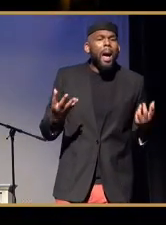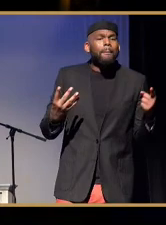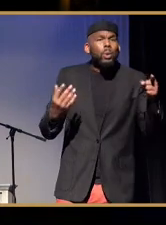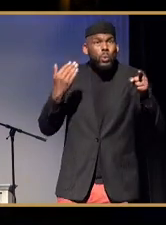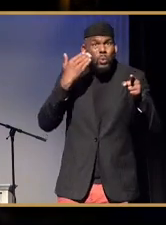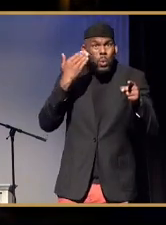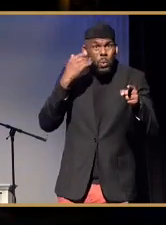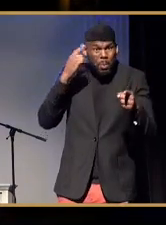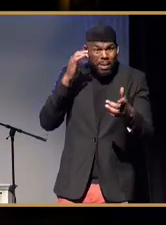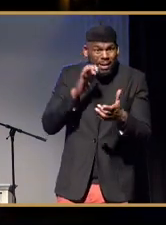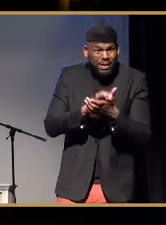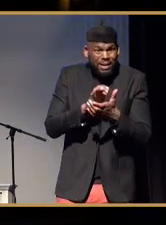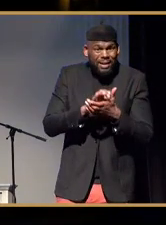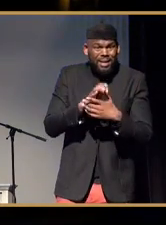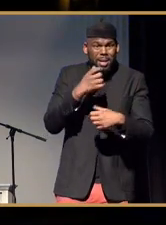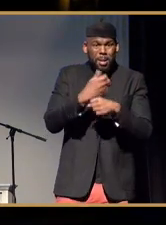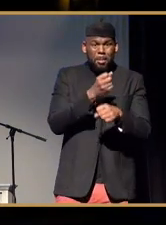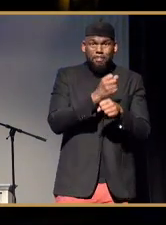way maker?